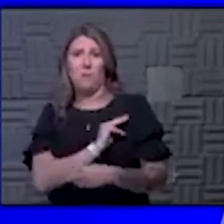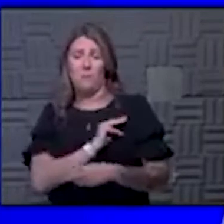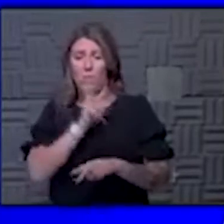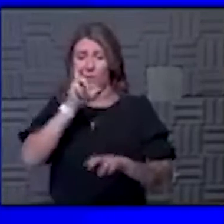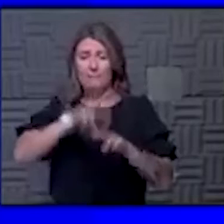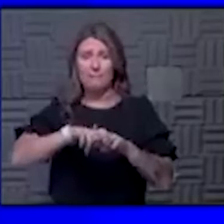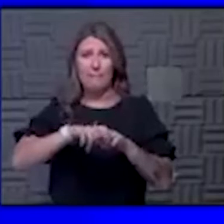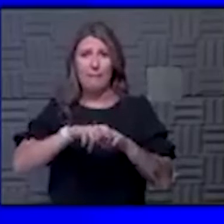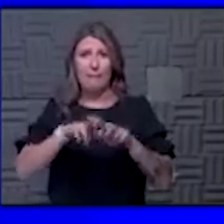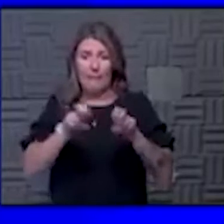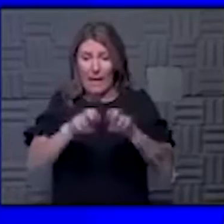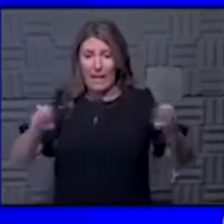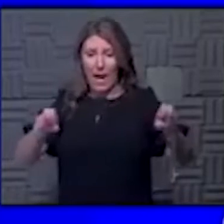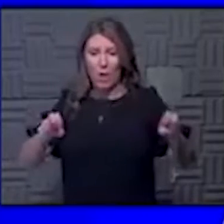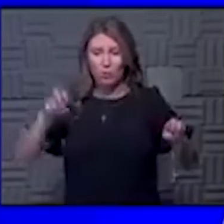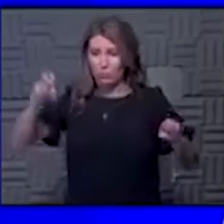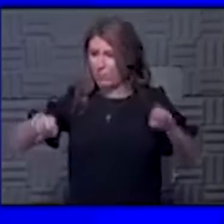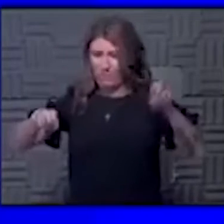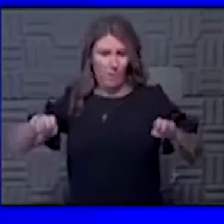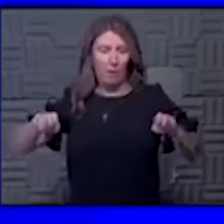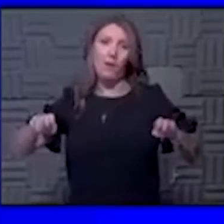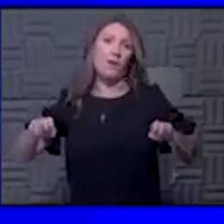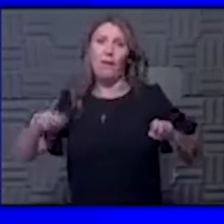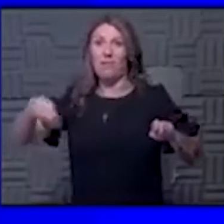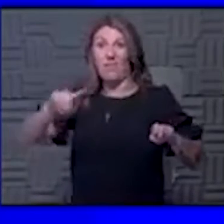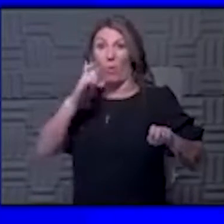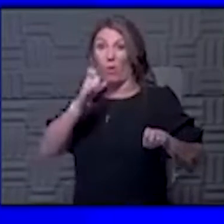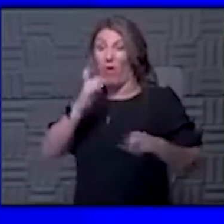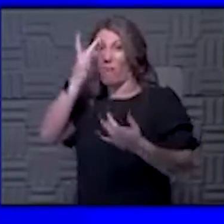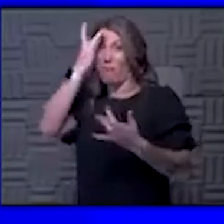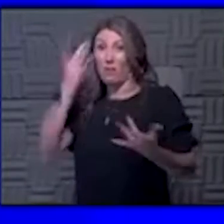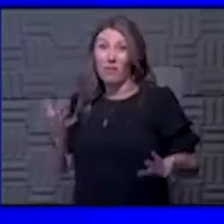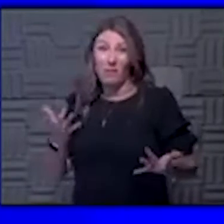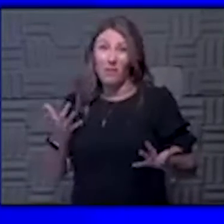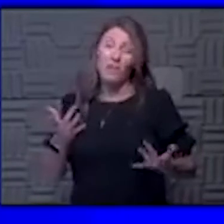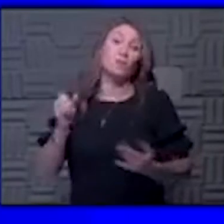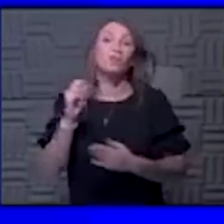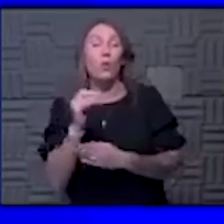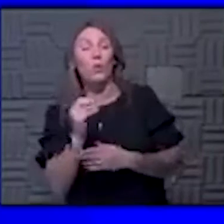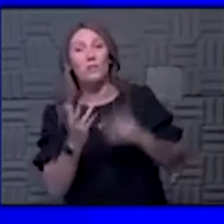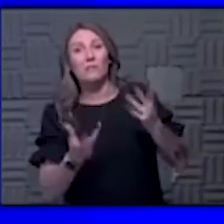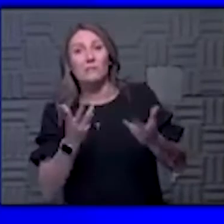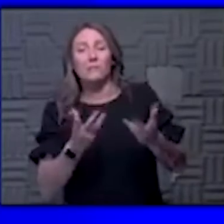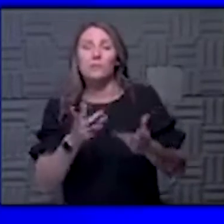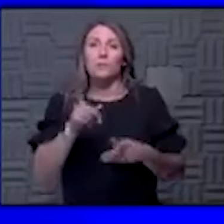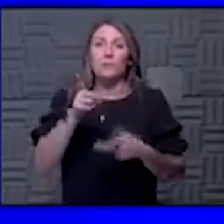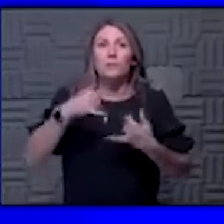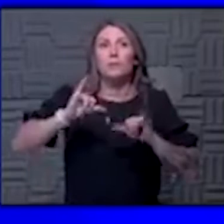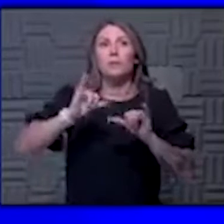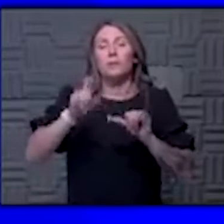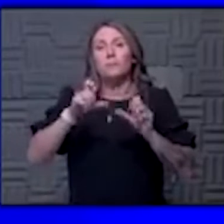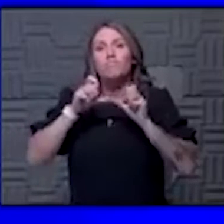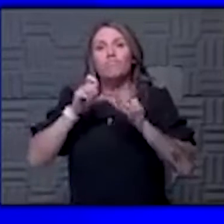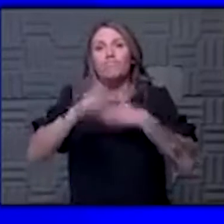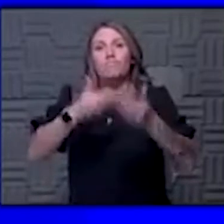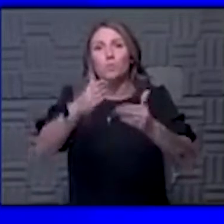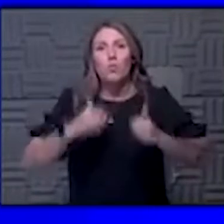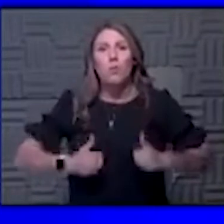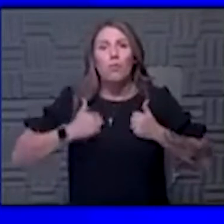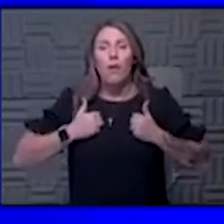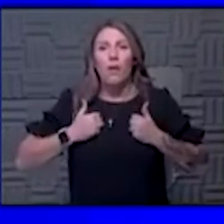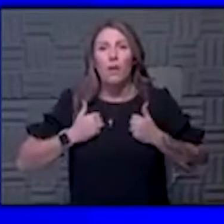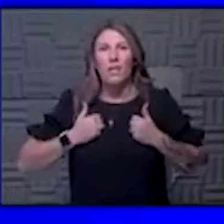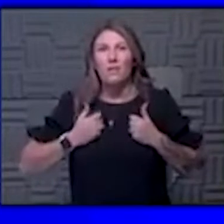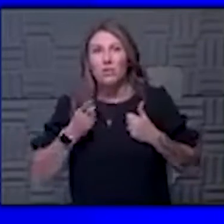when he was extremely ill, and they didn't get sick. So I think you would still have to go about your life as you are probably